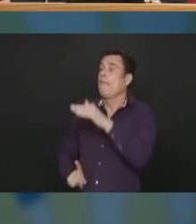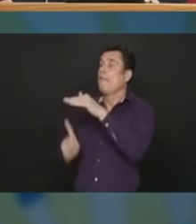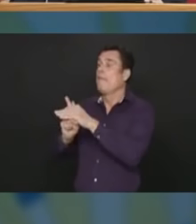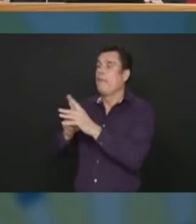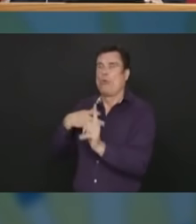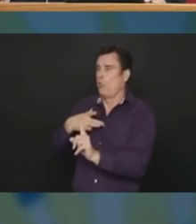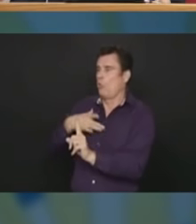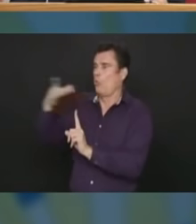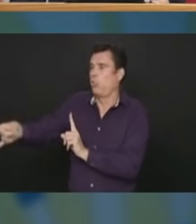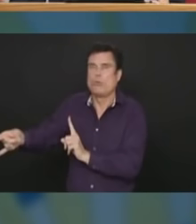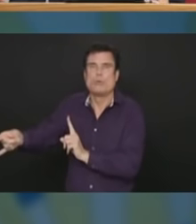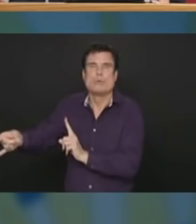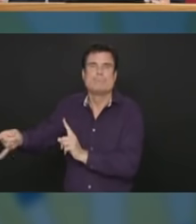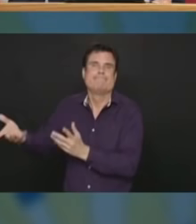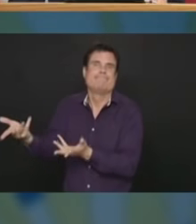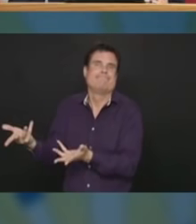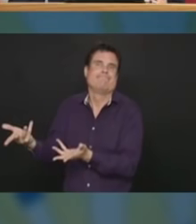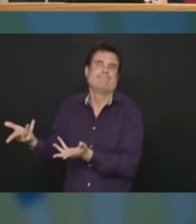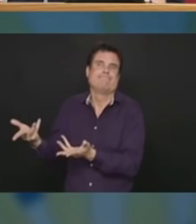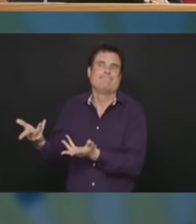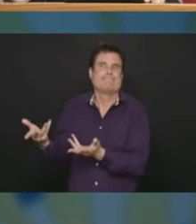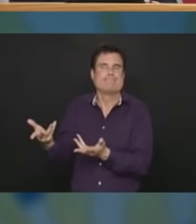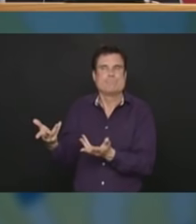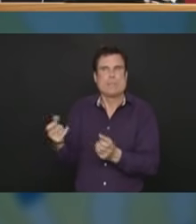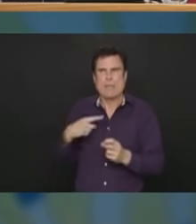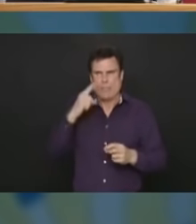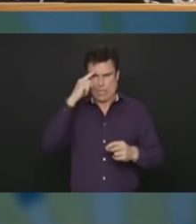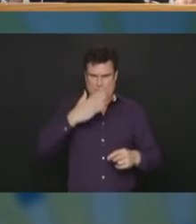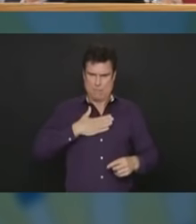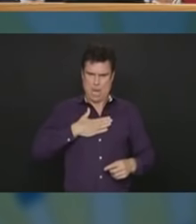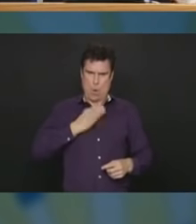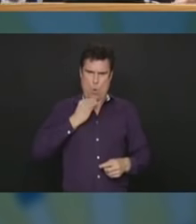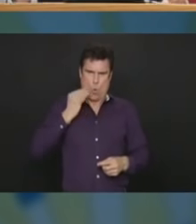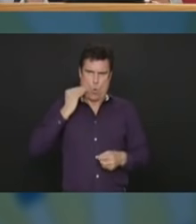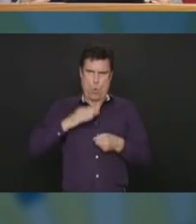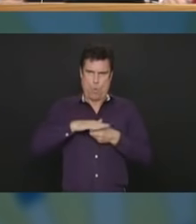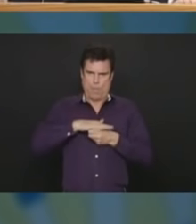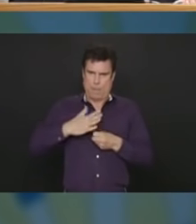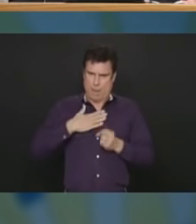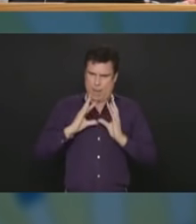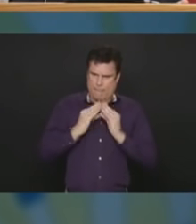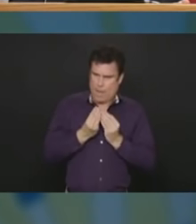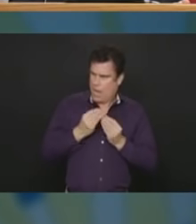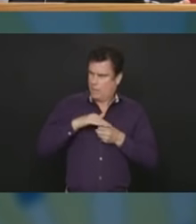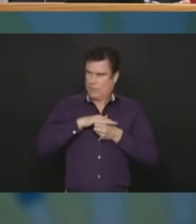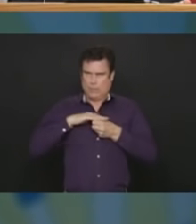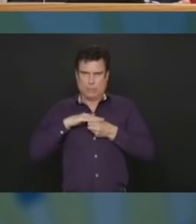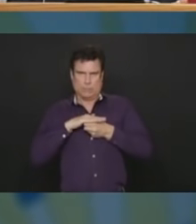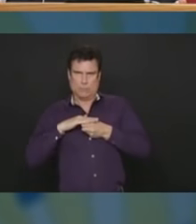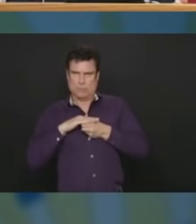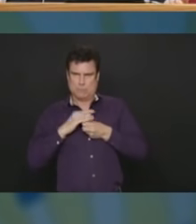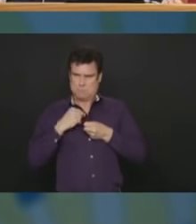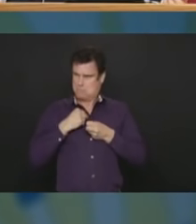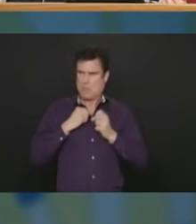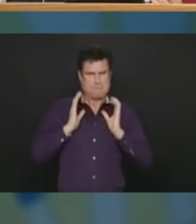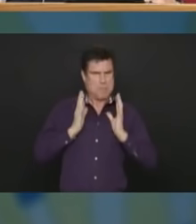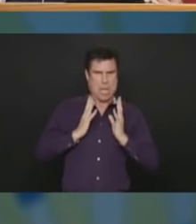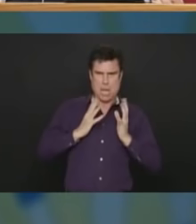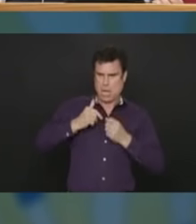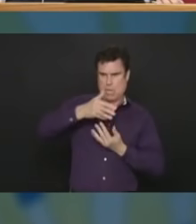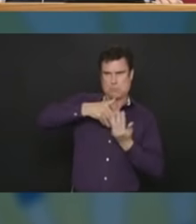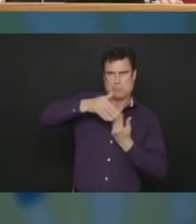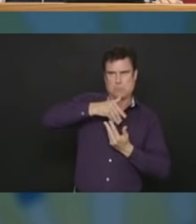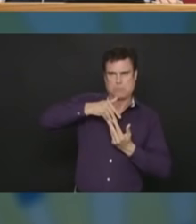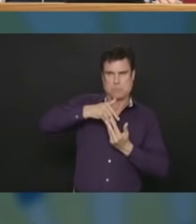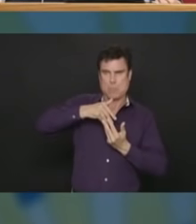one additional person outside of our family or beyond our household or our bubble, our pandemic bubble, is a bigger connection than